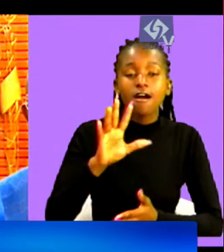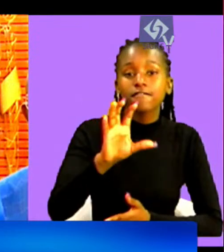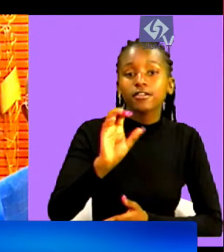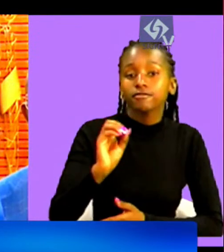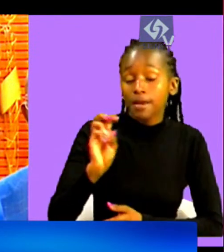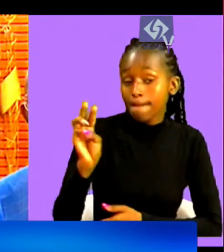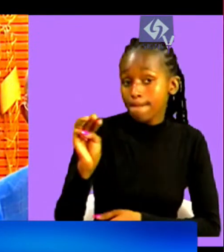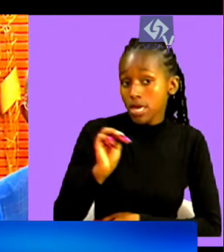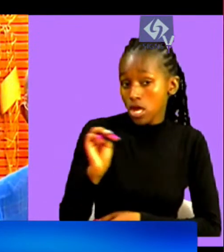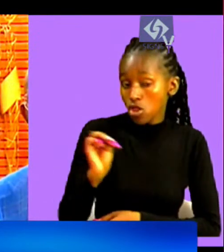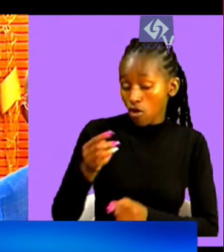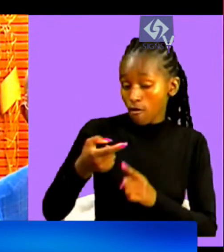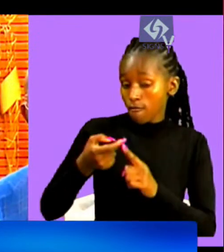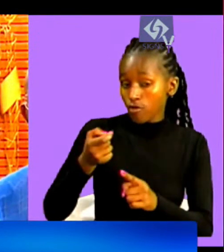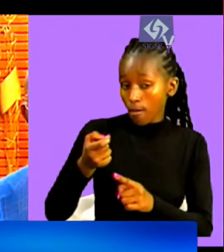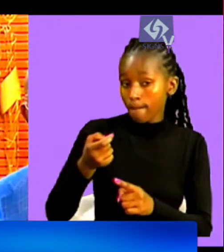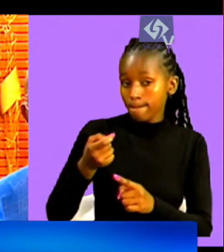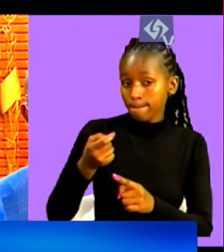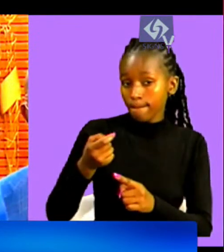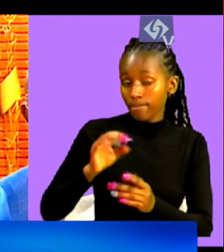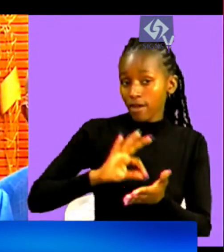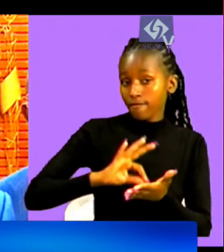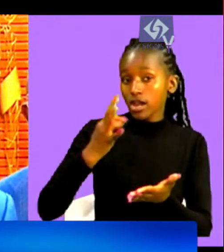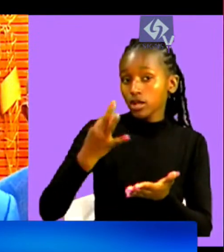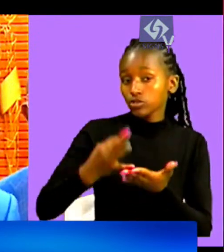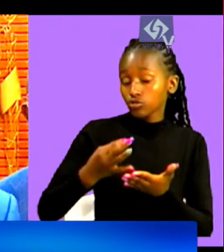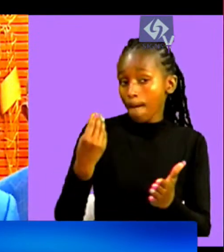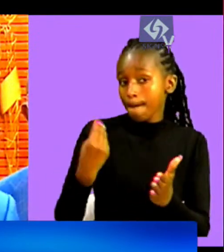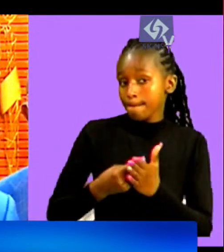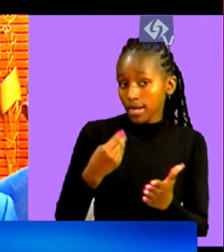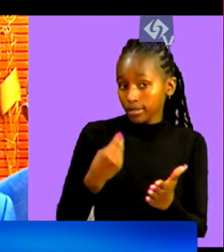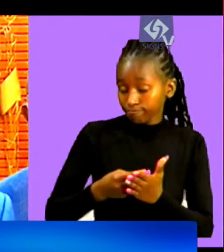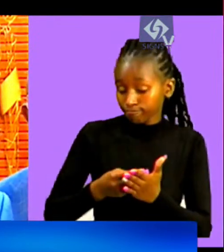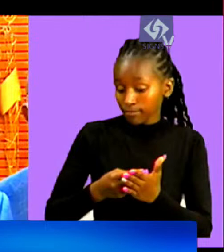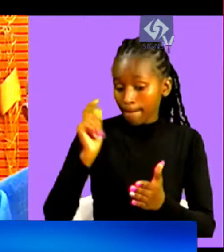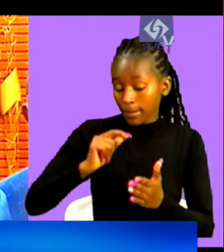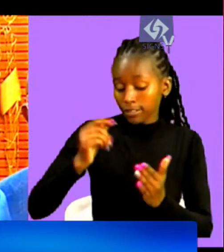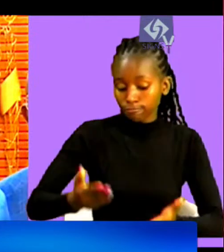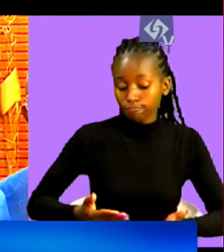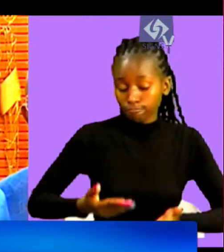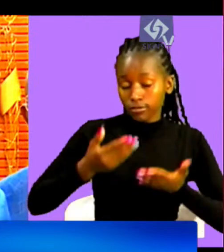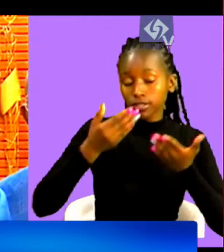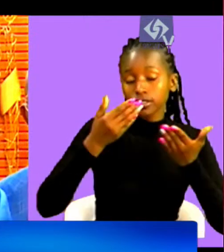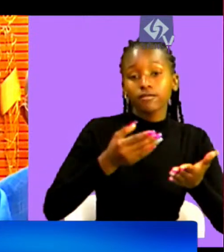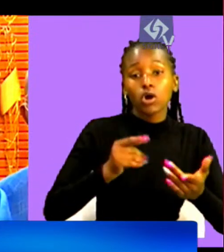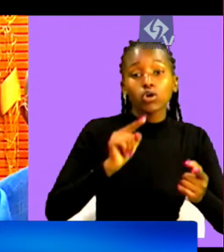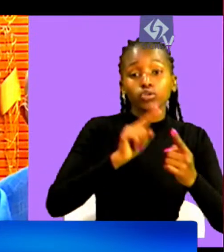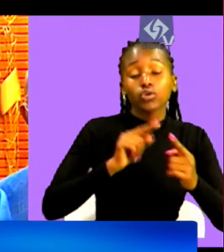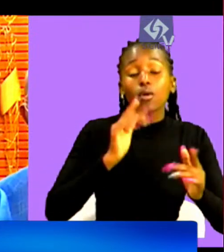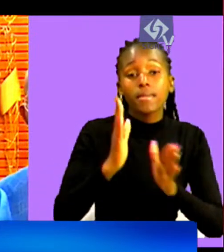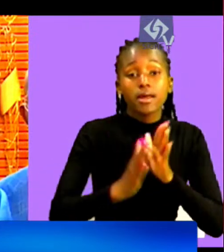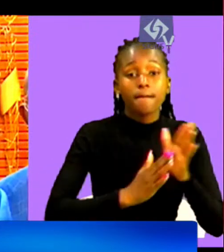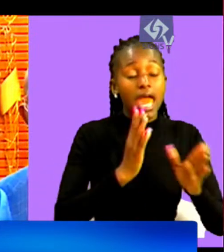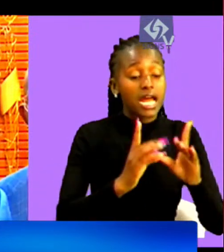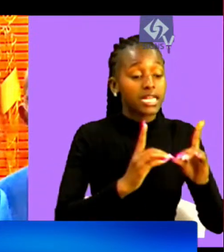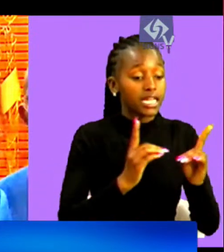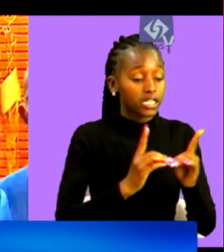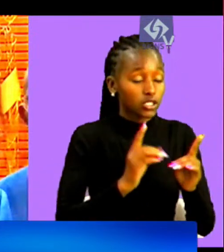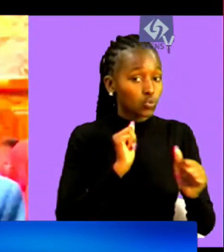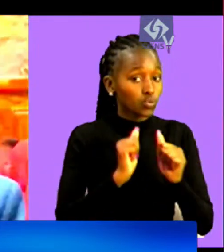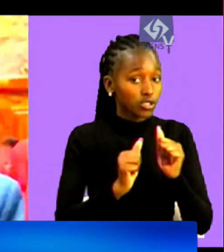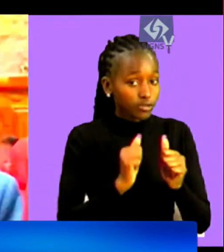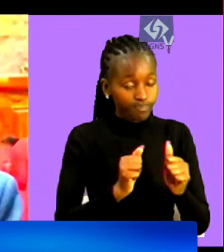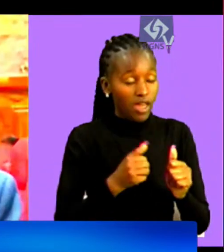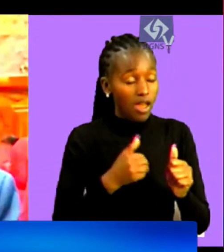from that outstanding financial outlay be channeled towards offsetting the debt that is owed to Postal Corporation of